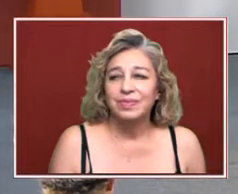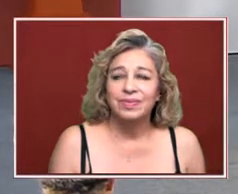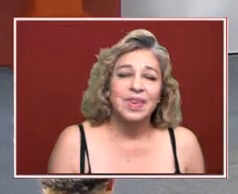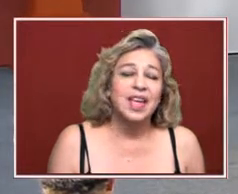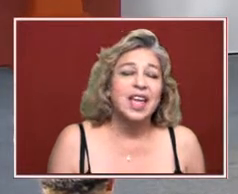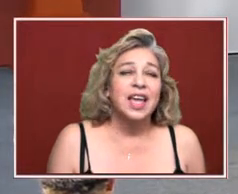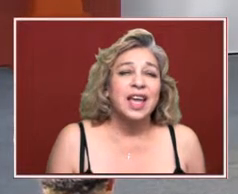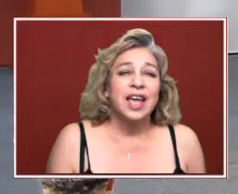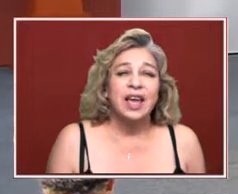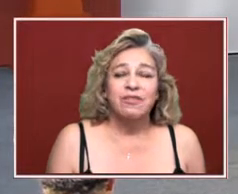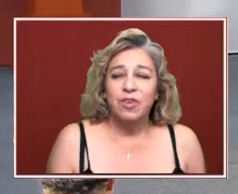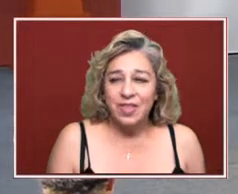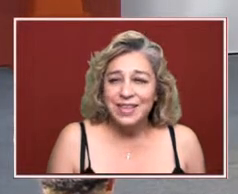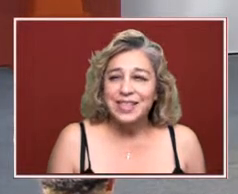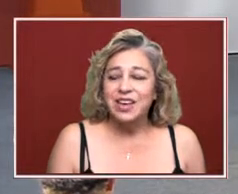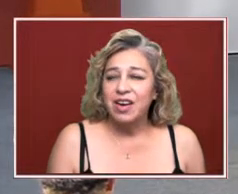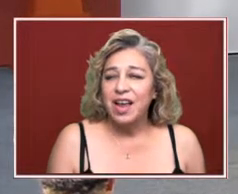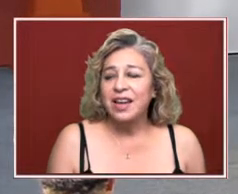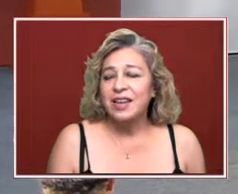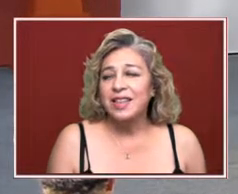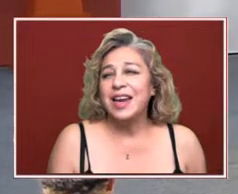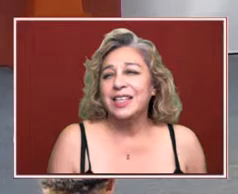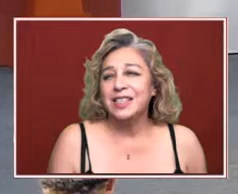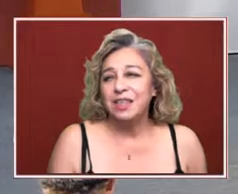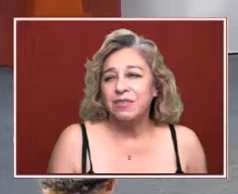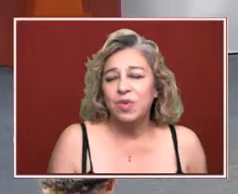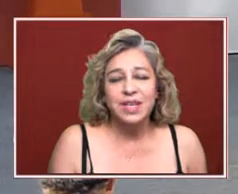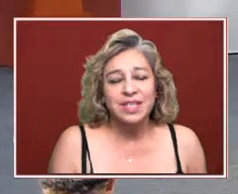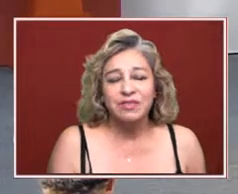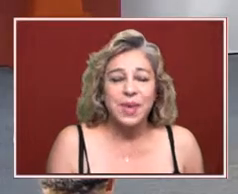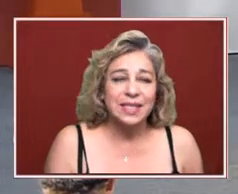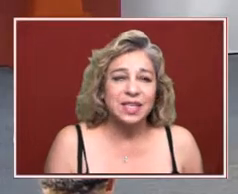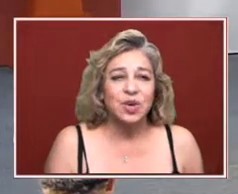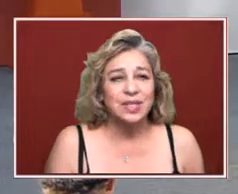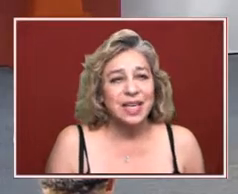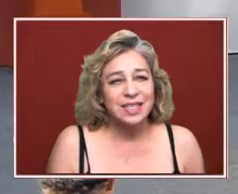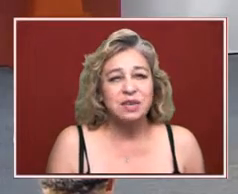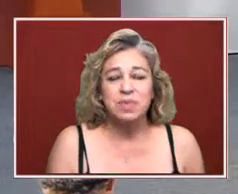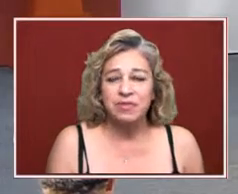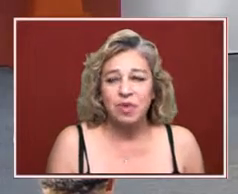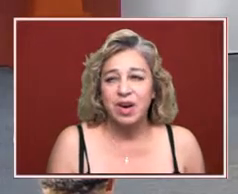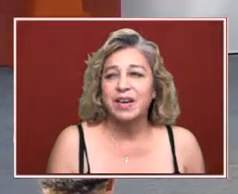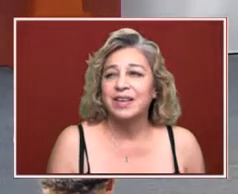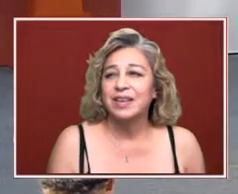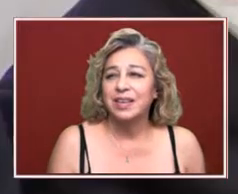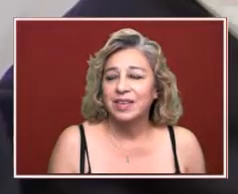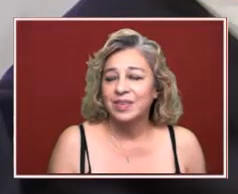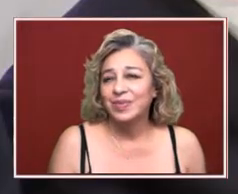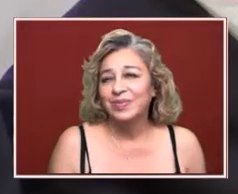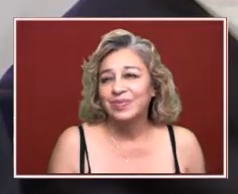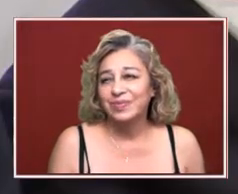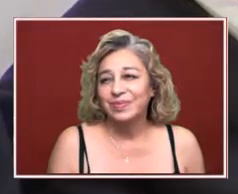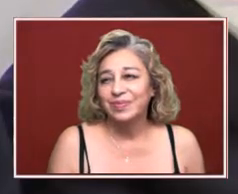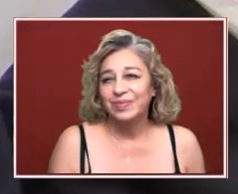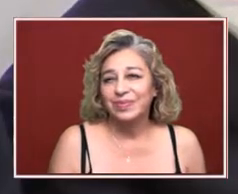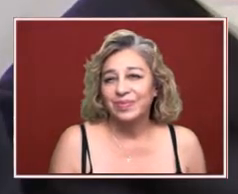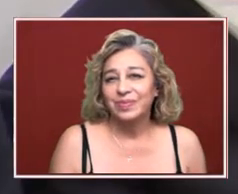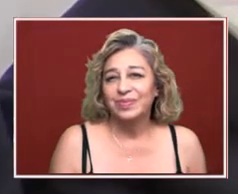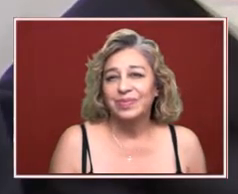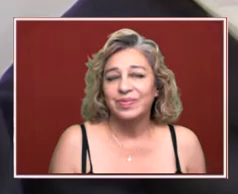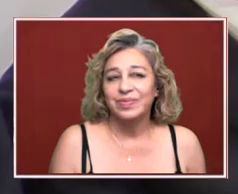dicho. For this year and that as the voice of Mexico, as I said before.